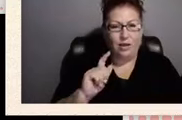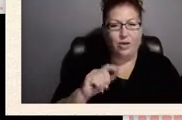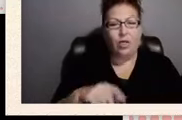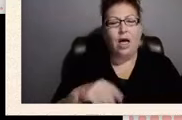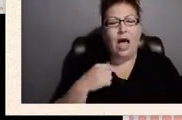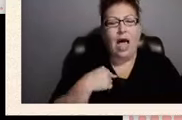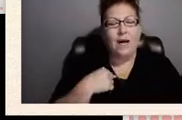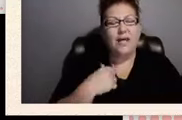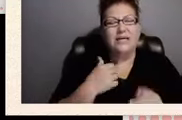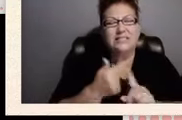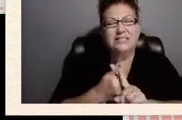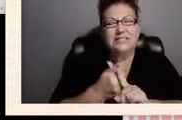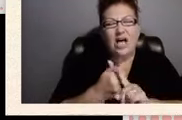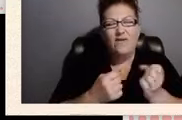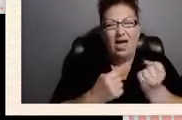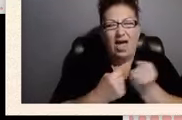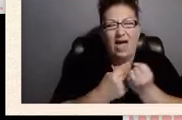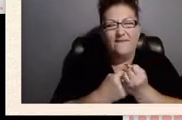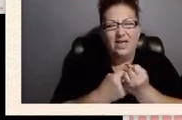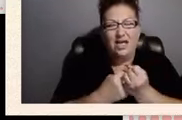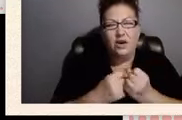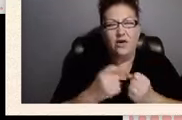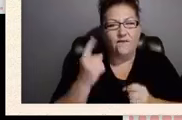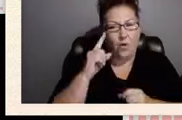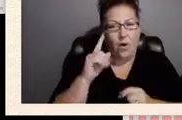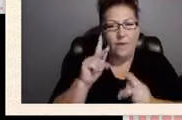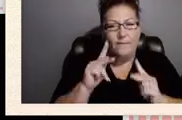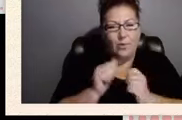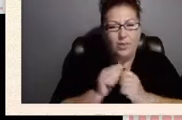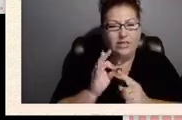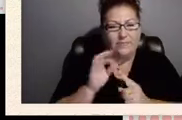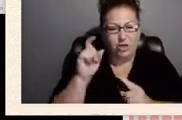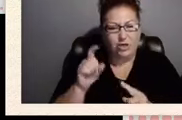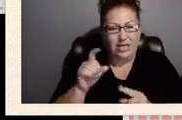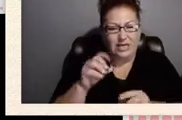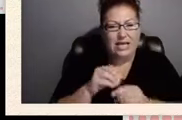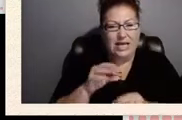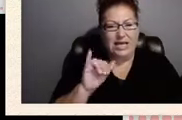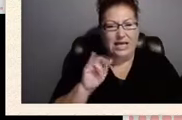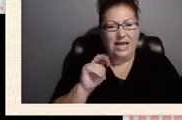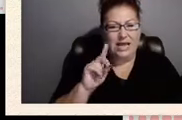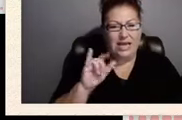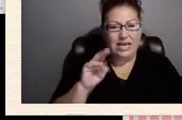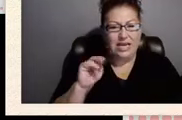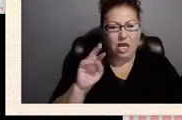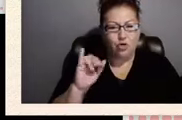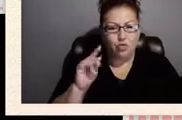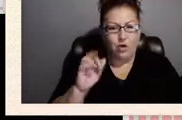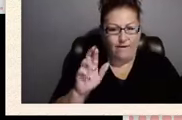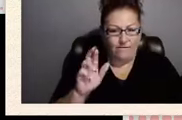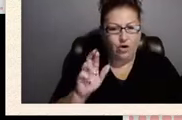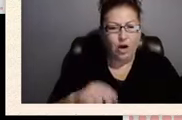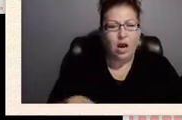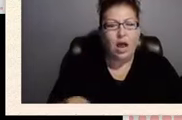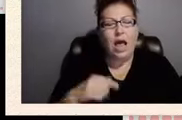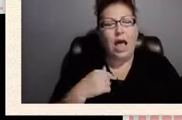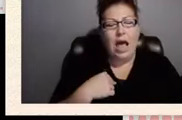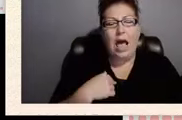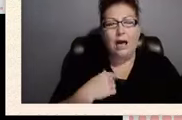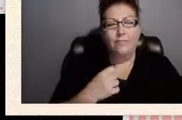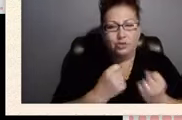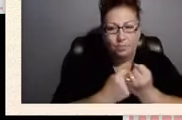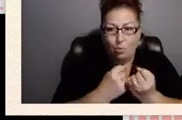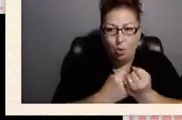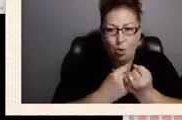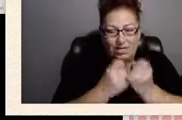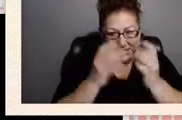needs in St. Lucie, Indian River, and Martin County. I'm a supported decision-making pioneer, and I'm also a